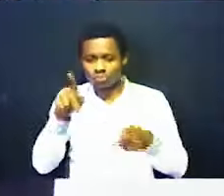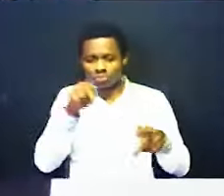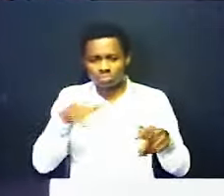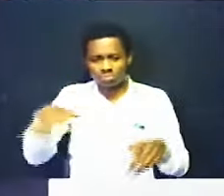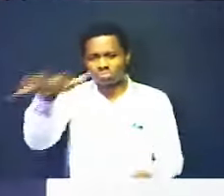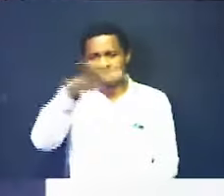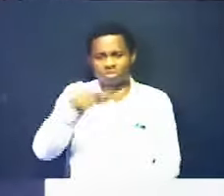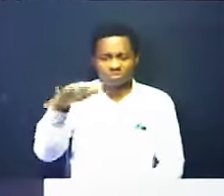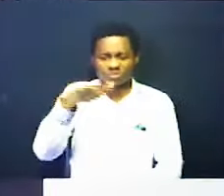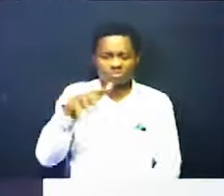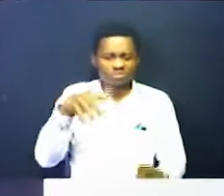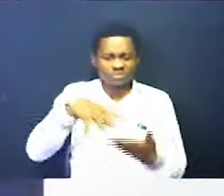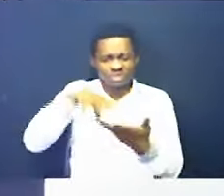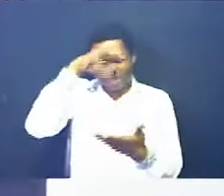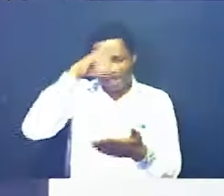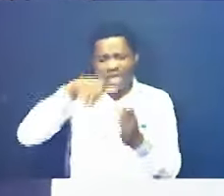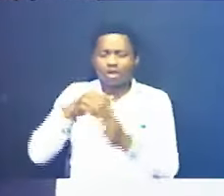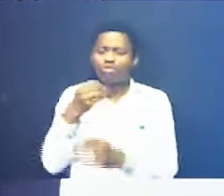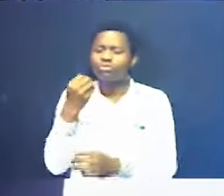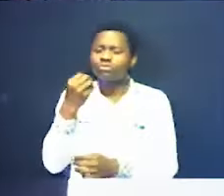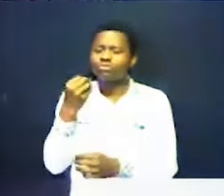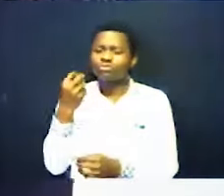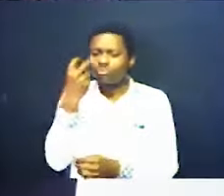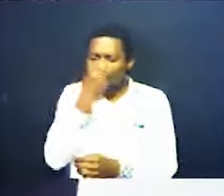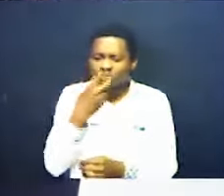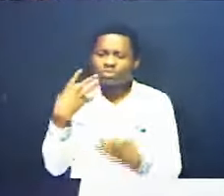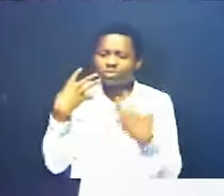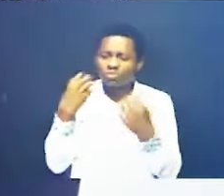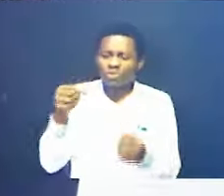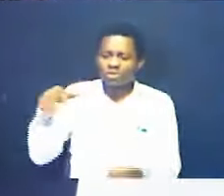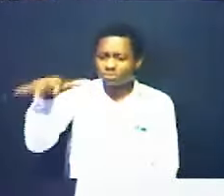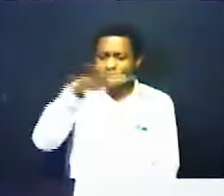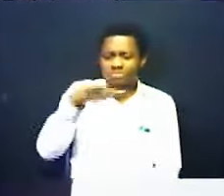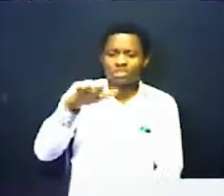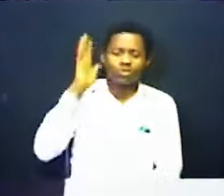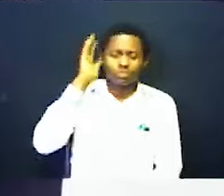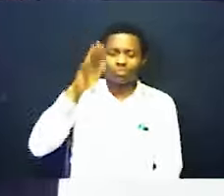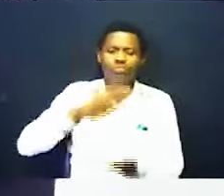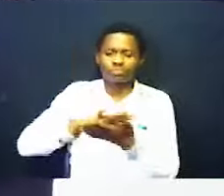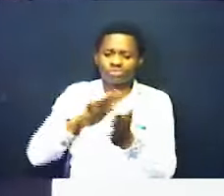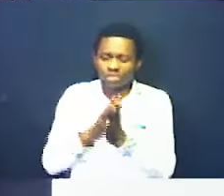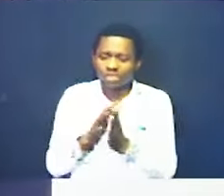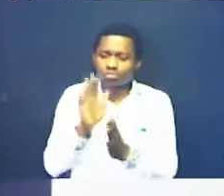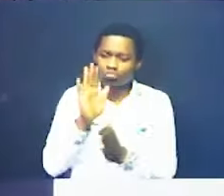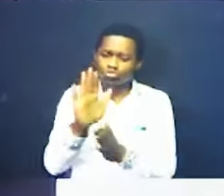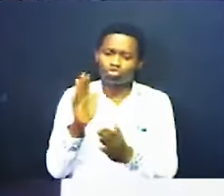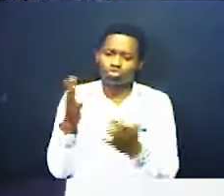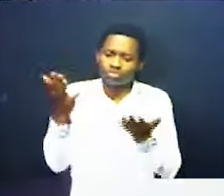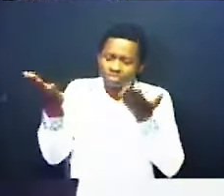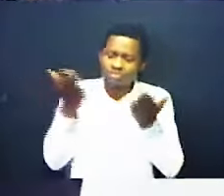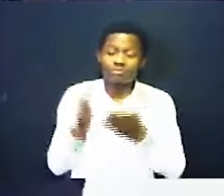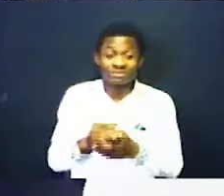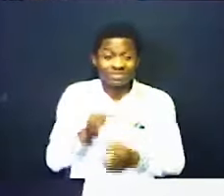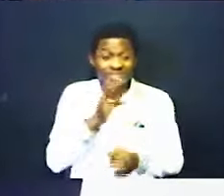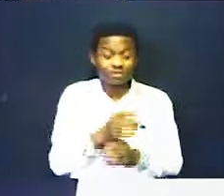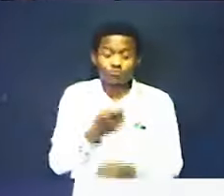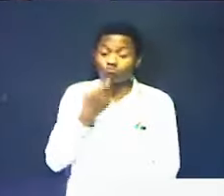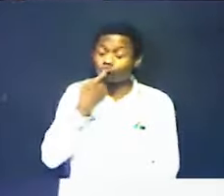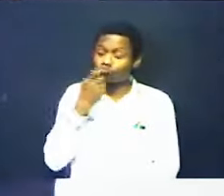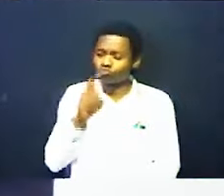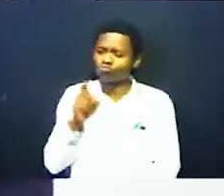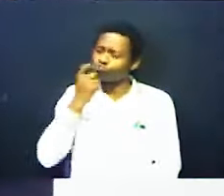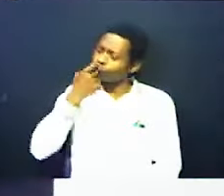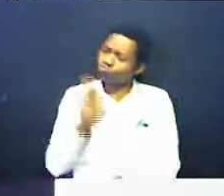you learn how to speak well to them and they will become your servant. If you talk harshly at